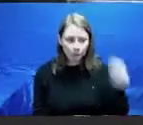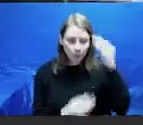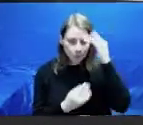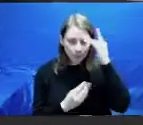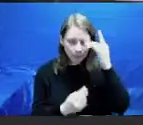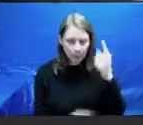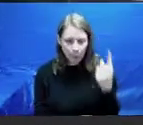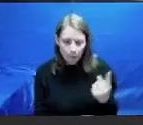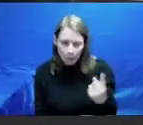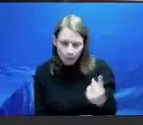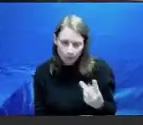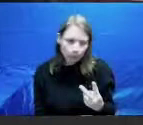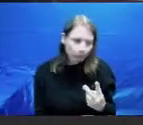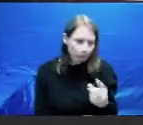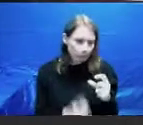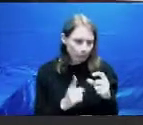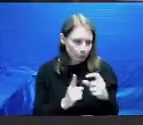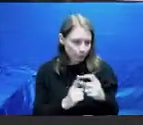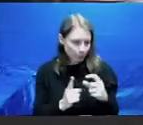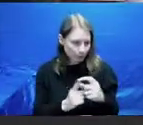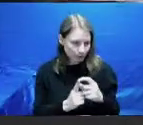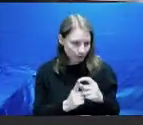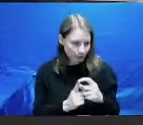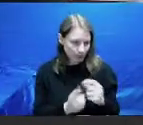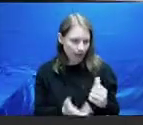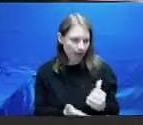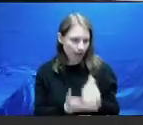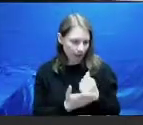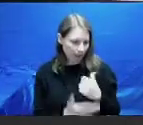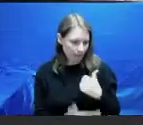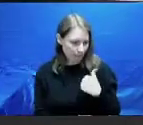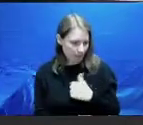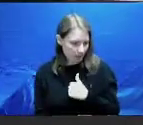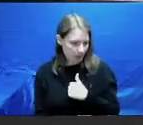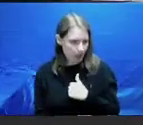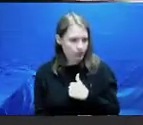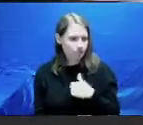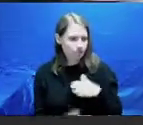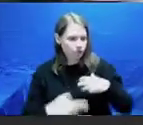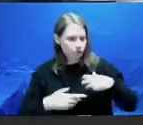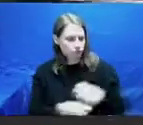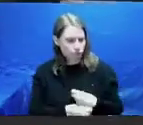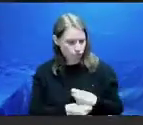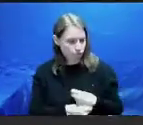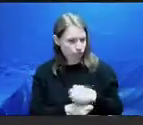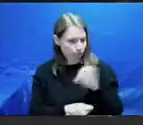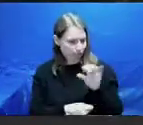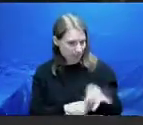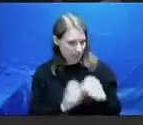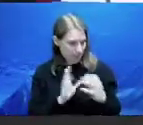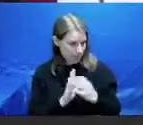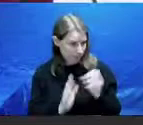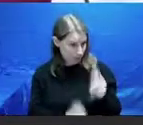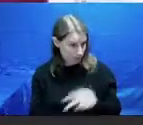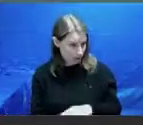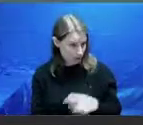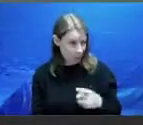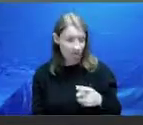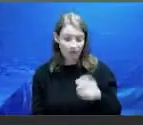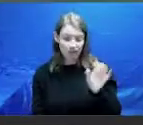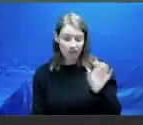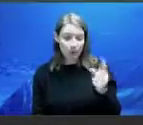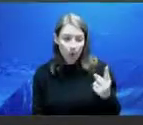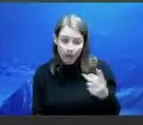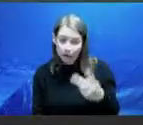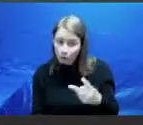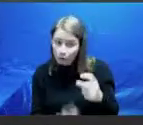2 words that would help us describe what that paragraph is about, okay? Everybody clear? So